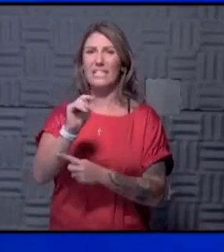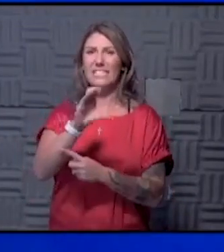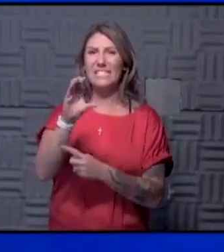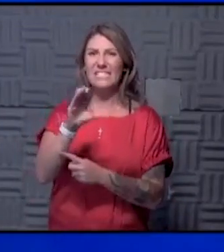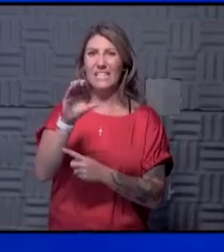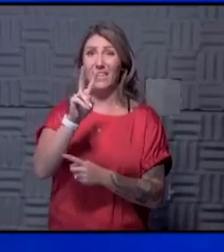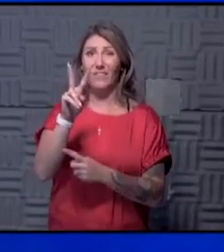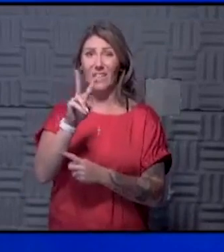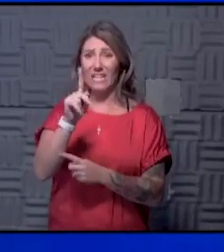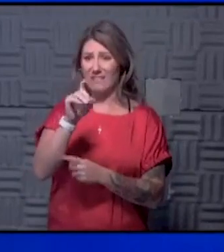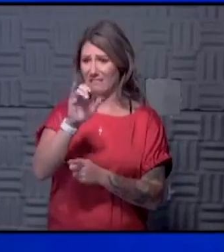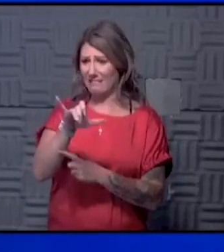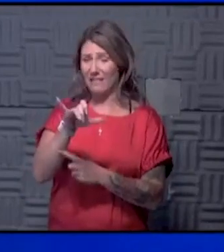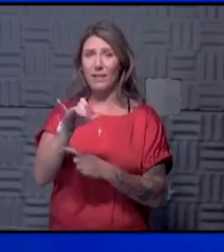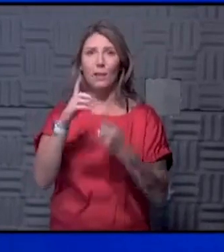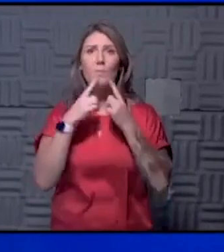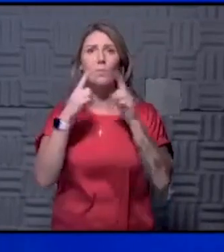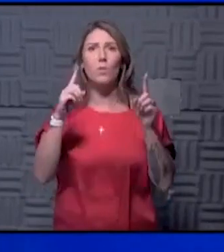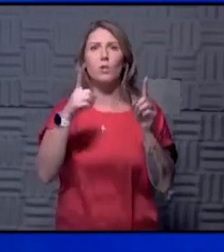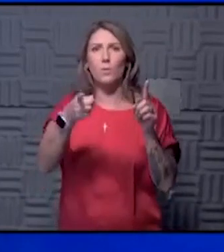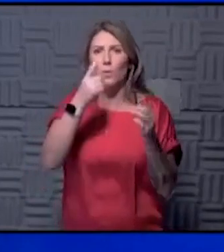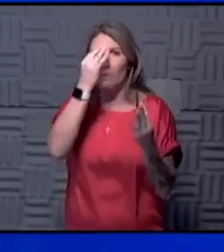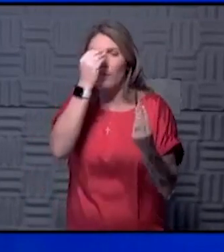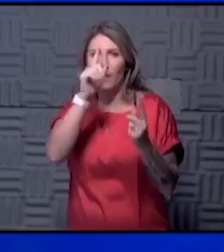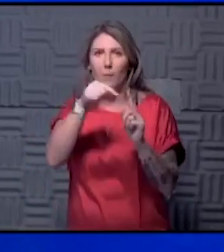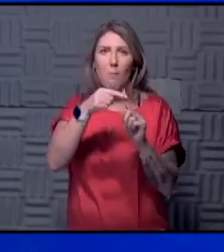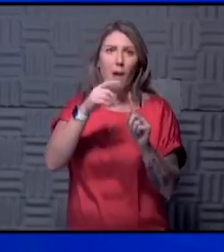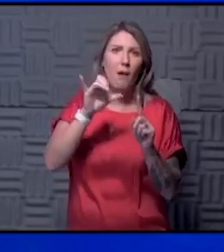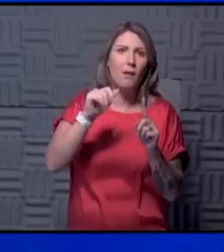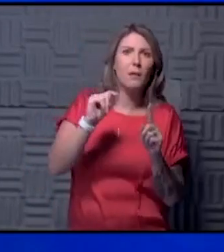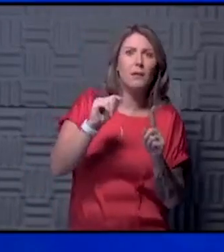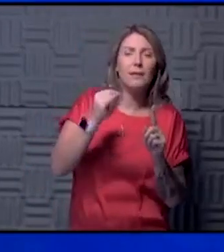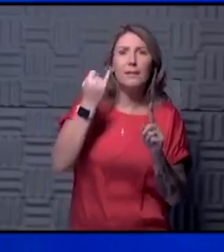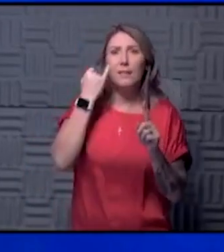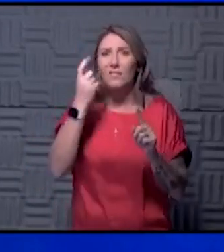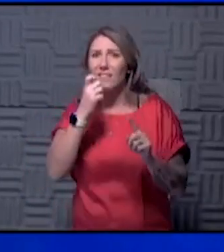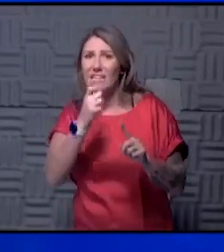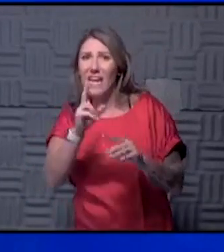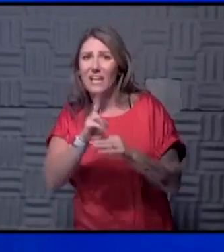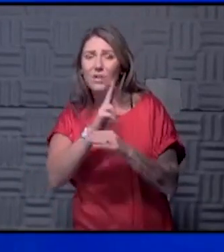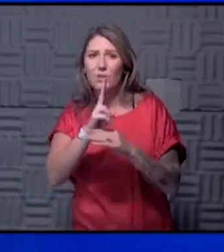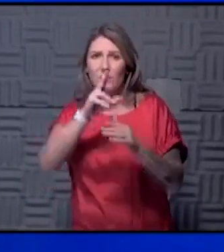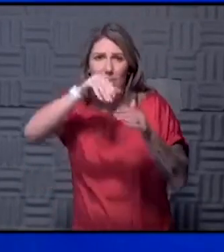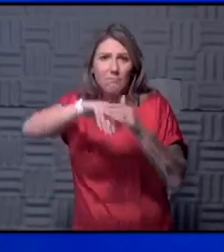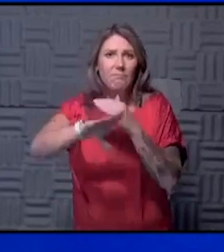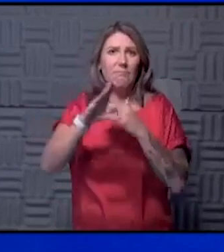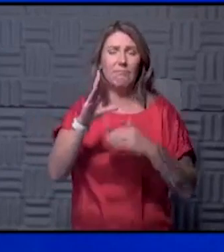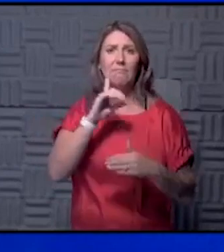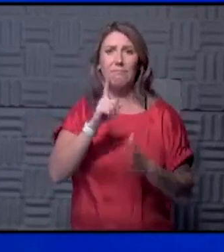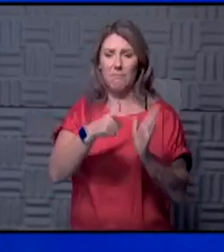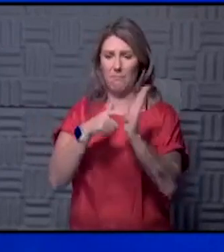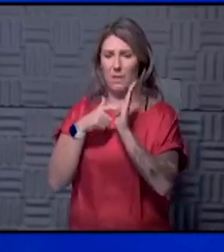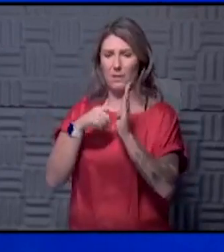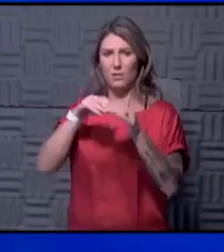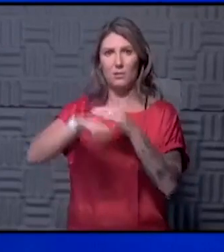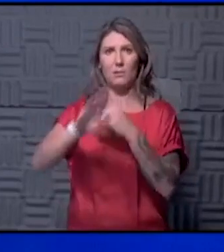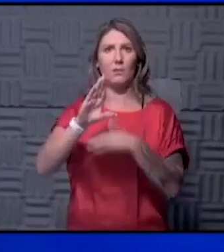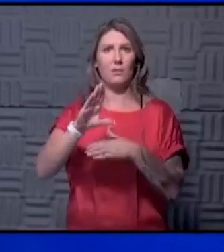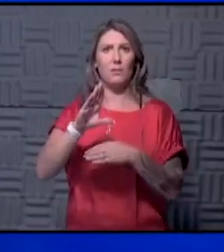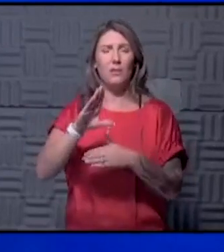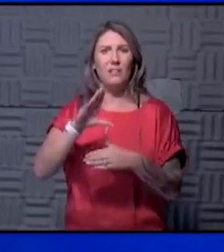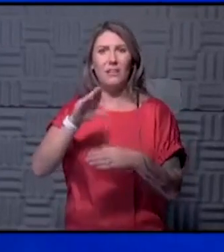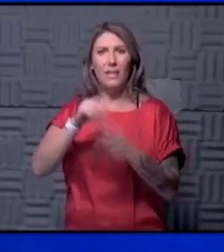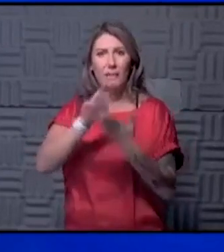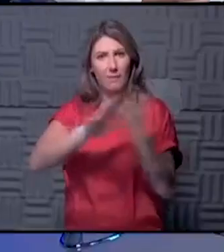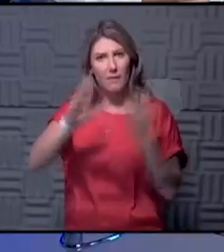key works, what you think about it, if you don't have to use it to enter the building, if it's not mandatory to enter the building on campus. That's